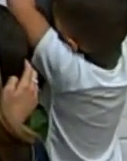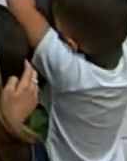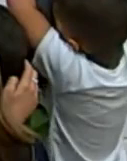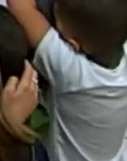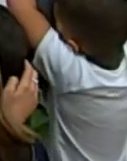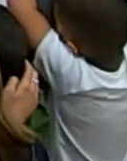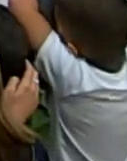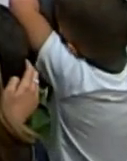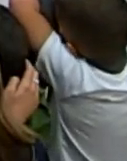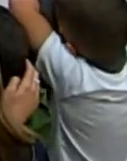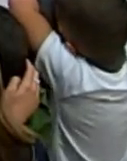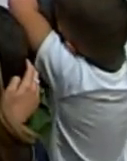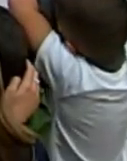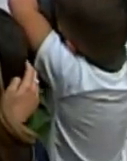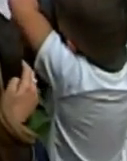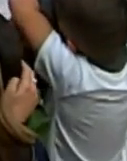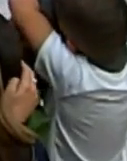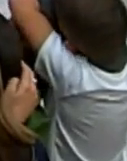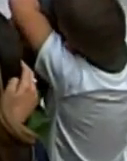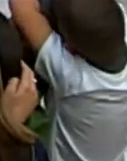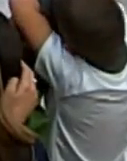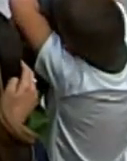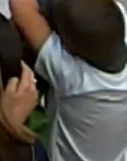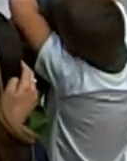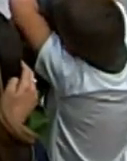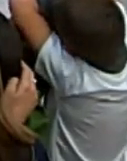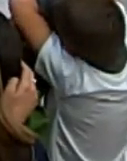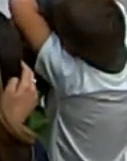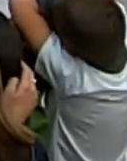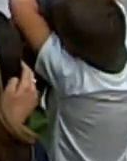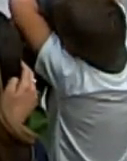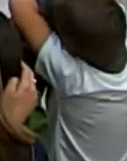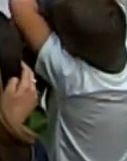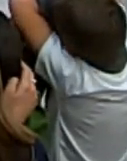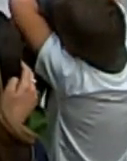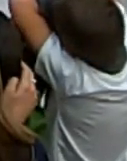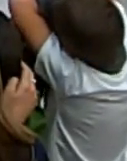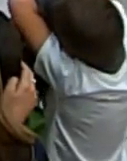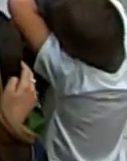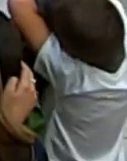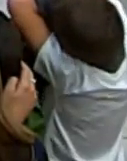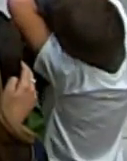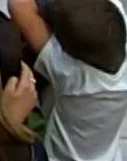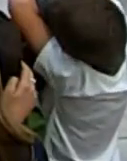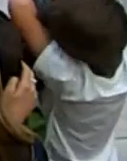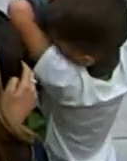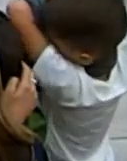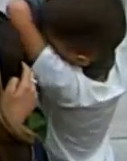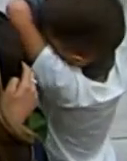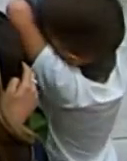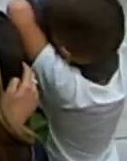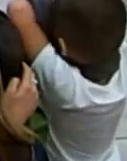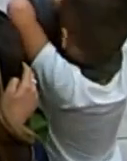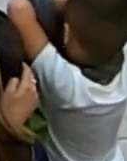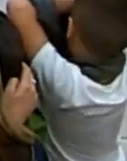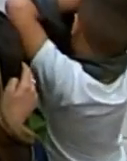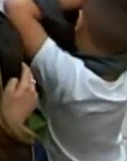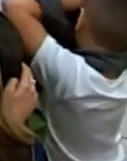Lord, protect them in your blood. We know there is power.